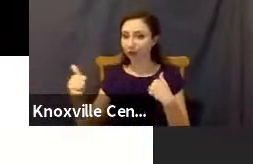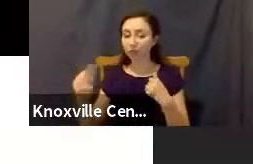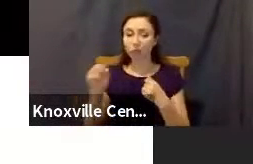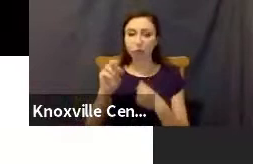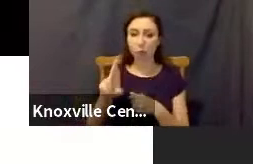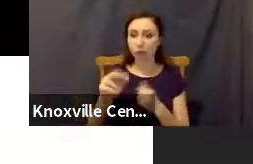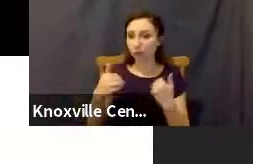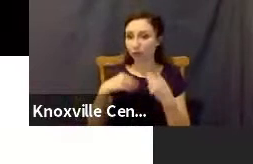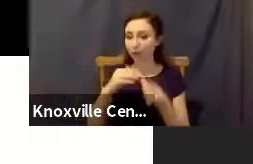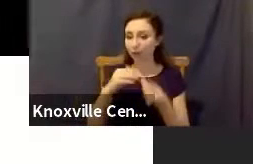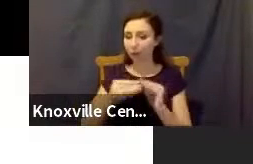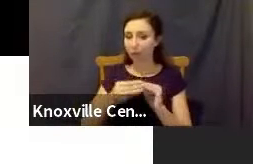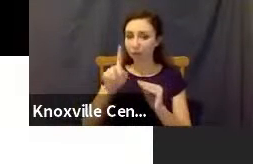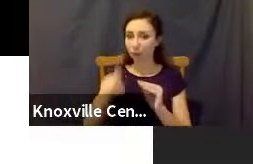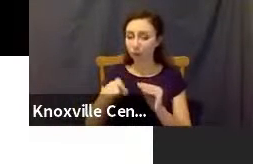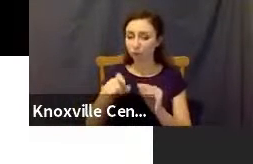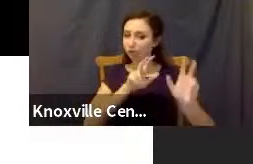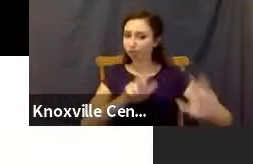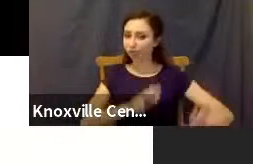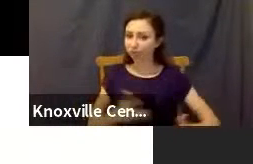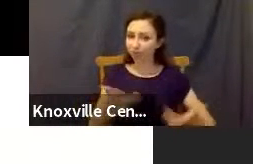there numbers that we should put to that?